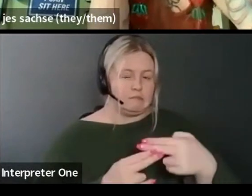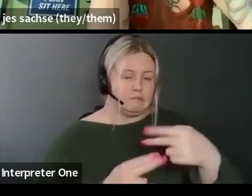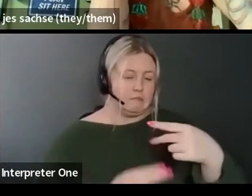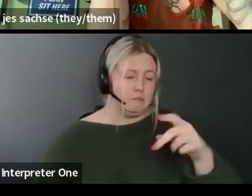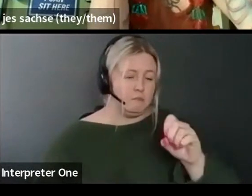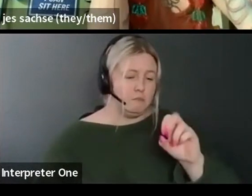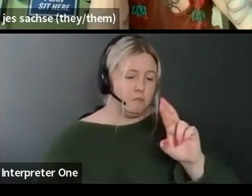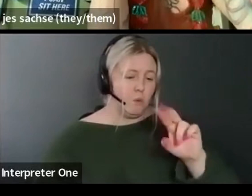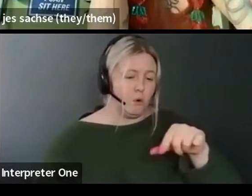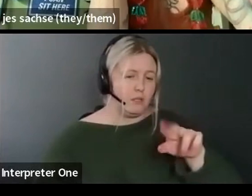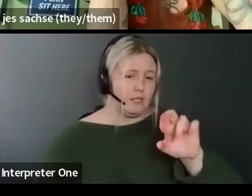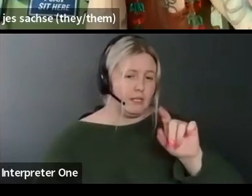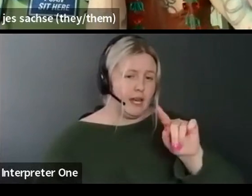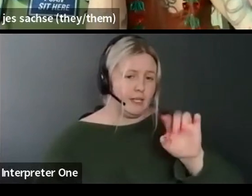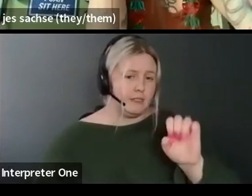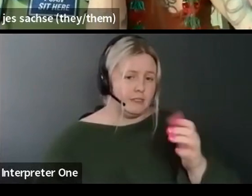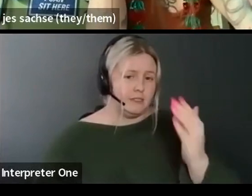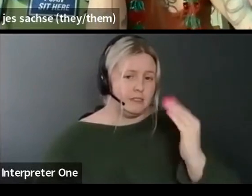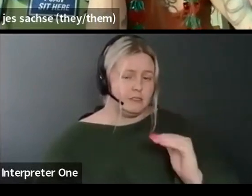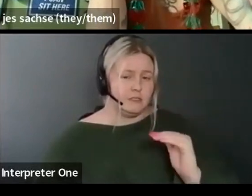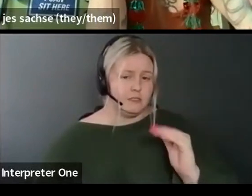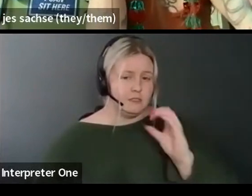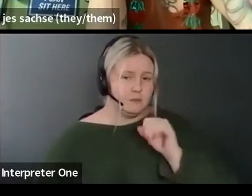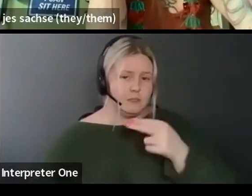Pierre Corleone.